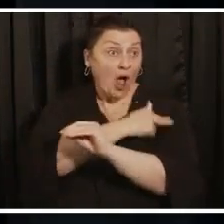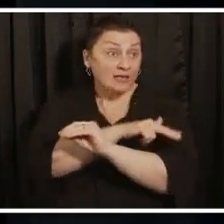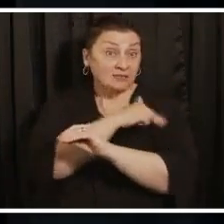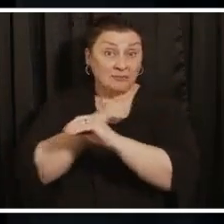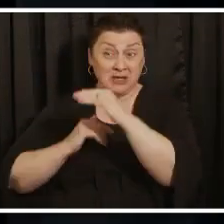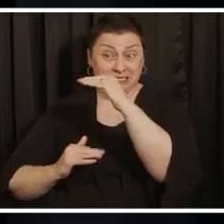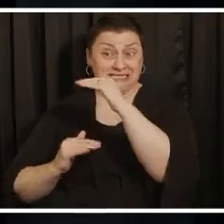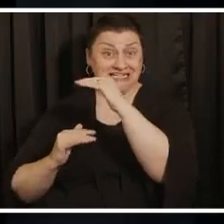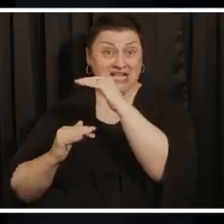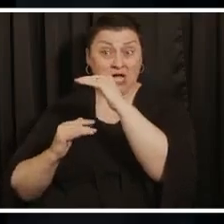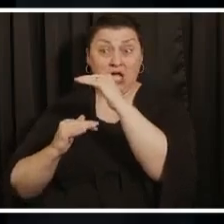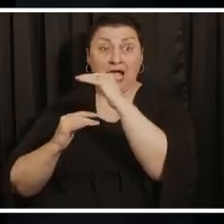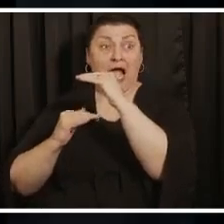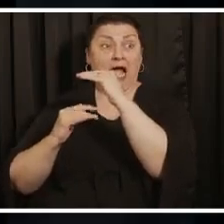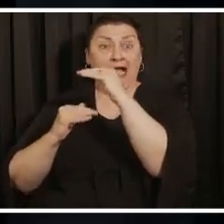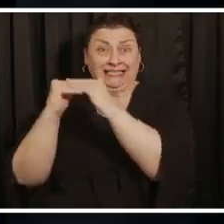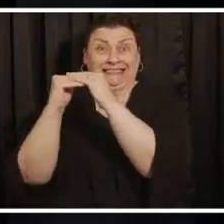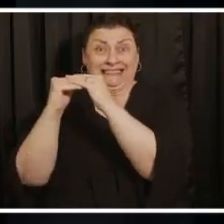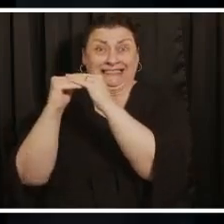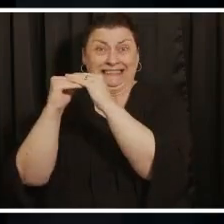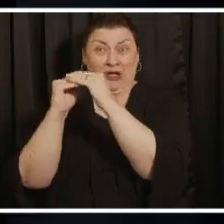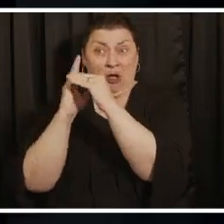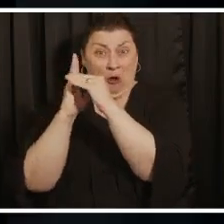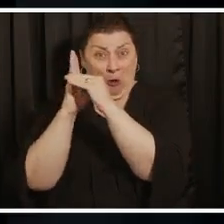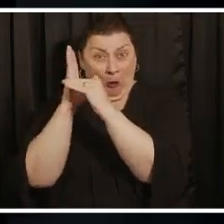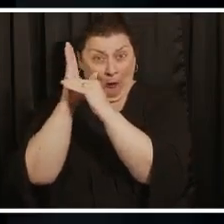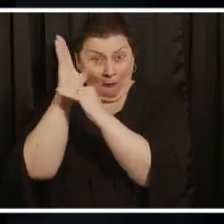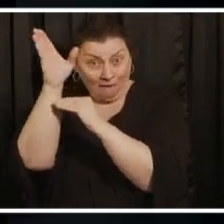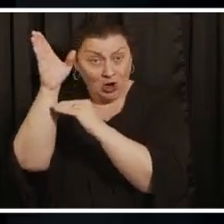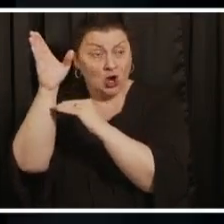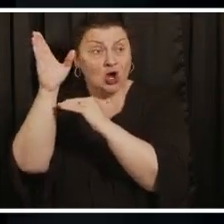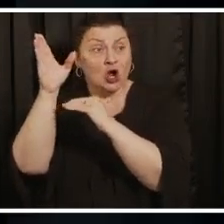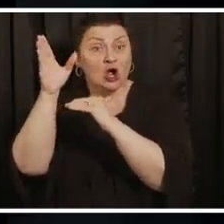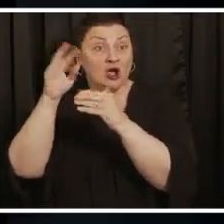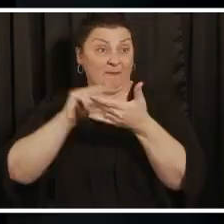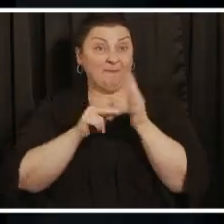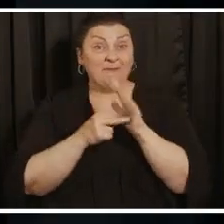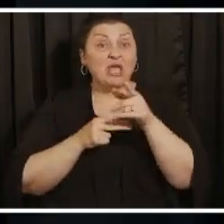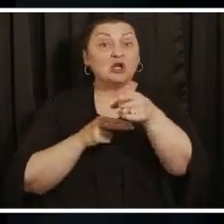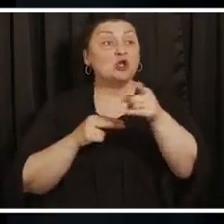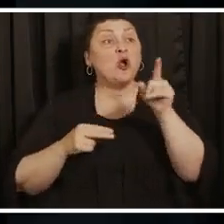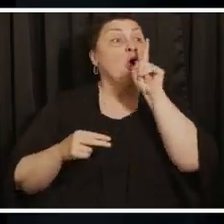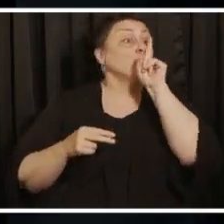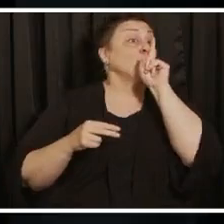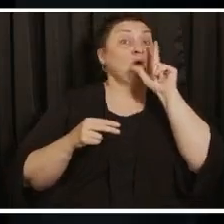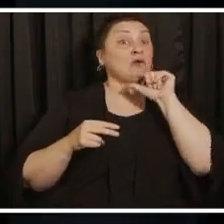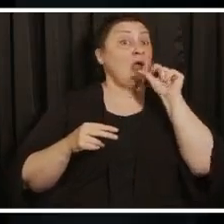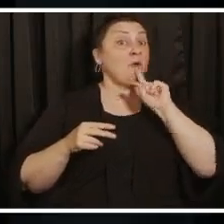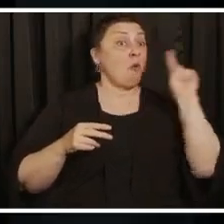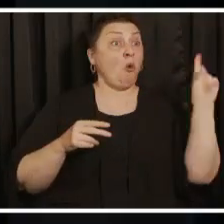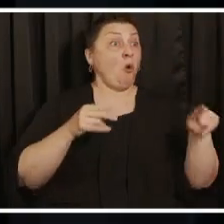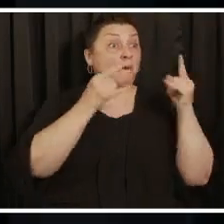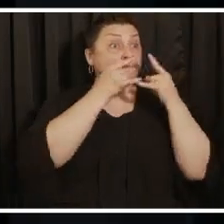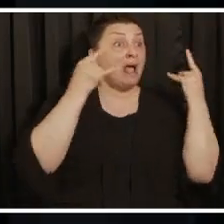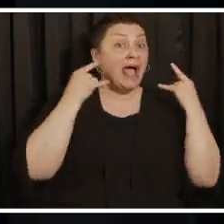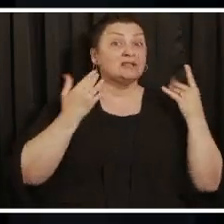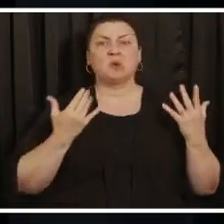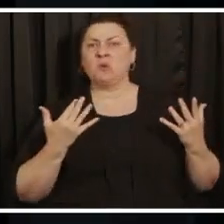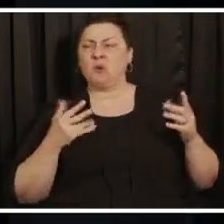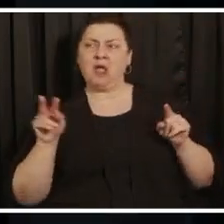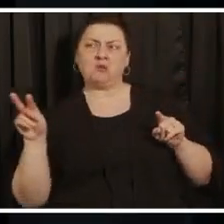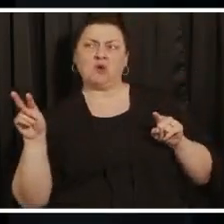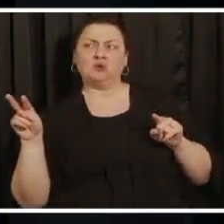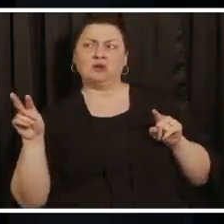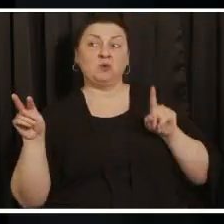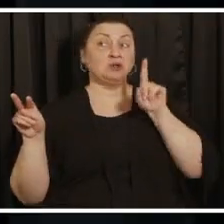potentially breached, you're simply not going to implement a statewide mask mandate or any other lockdown